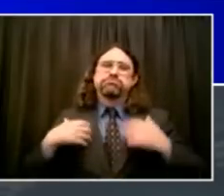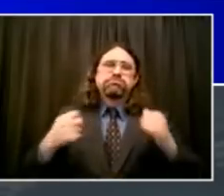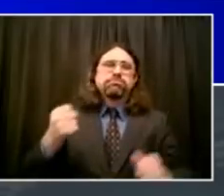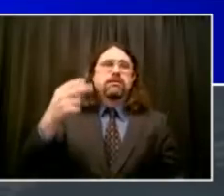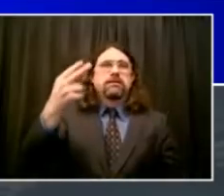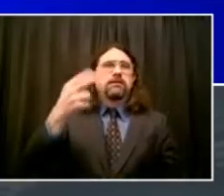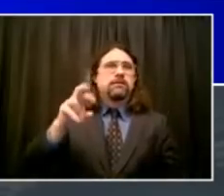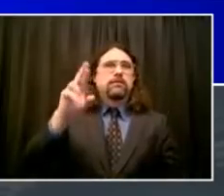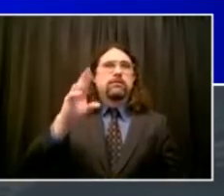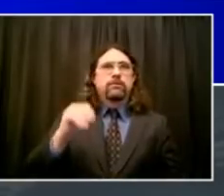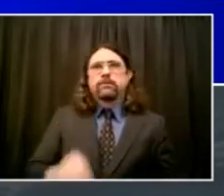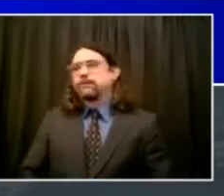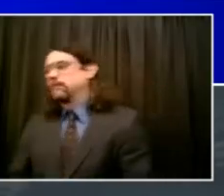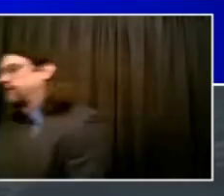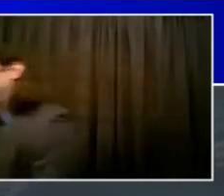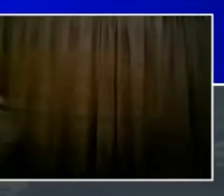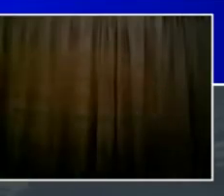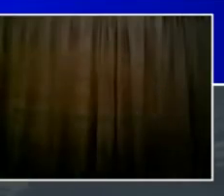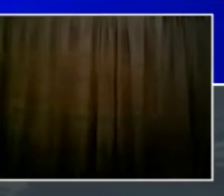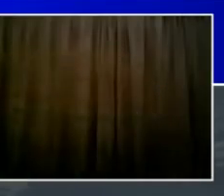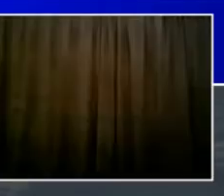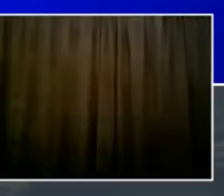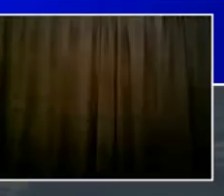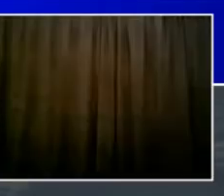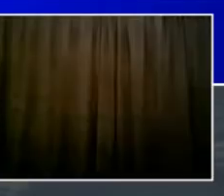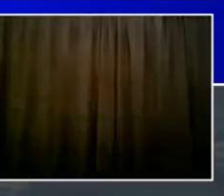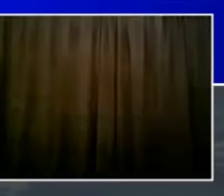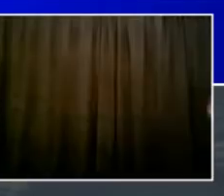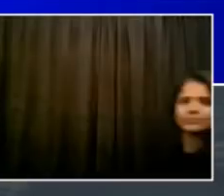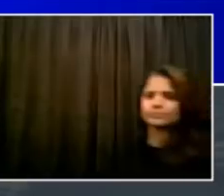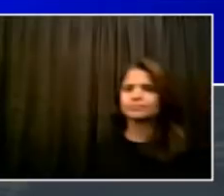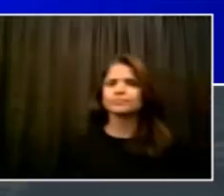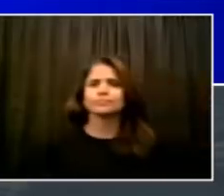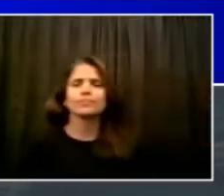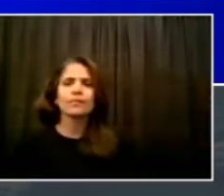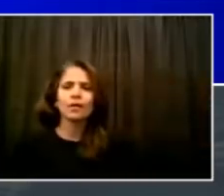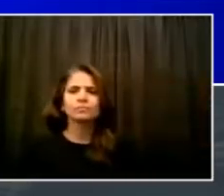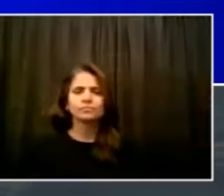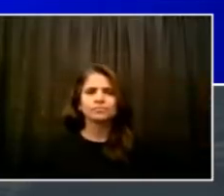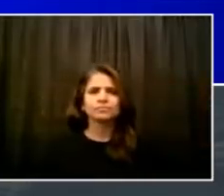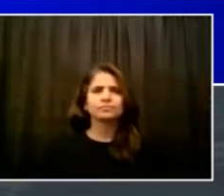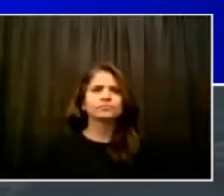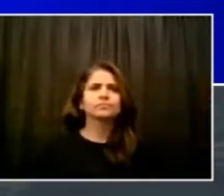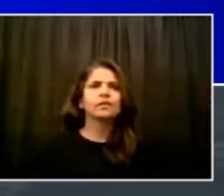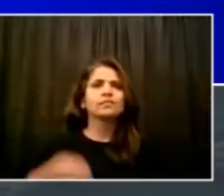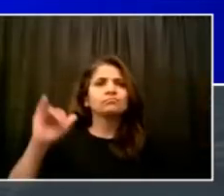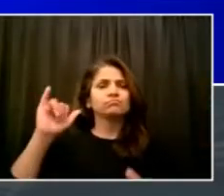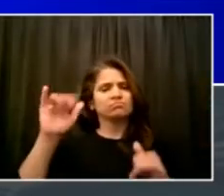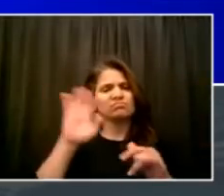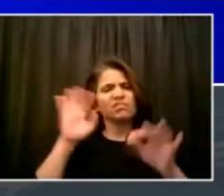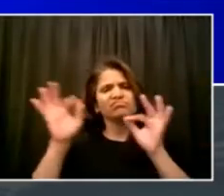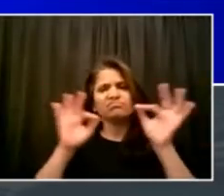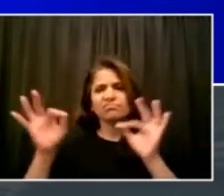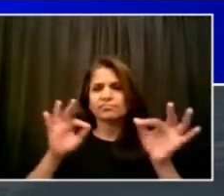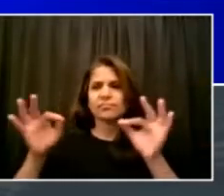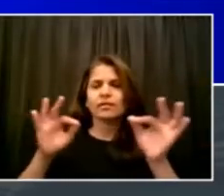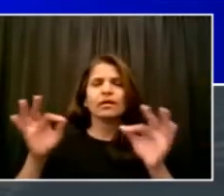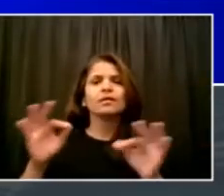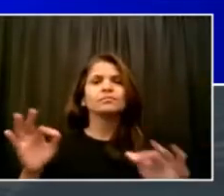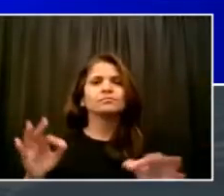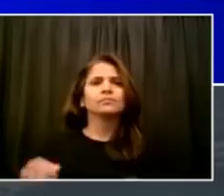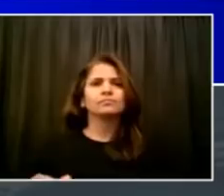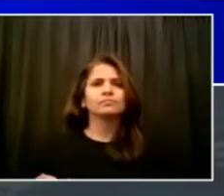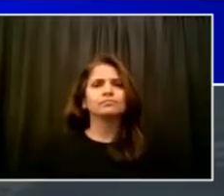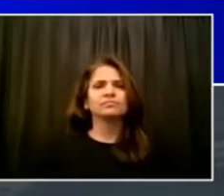But the fact is, we were up against the wall constantly, and the reason we got through was the resolve of everyone